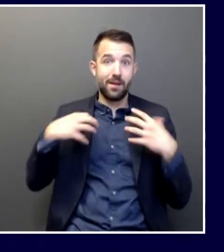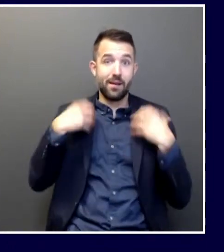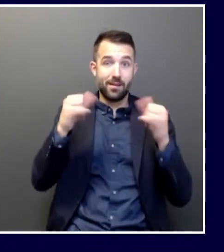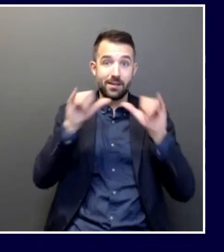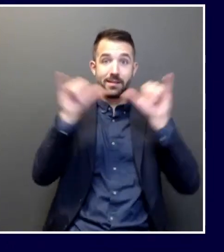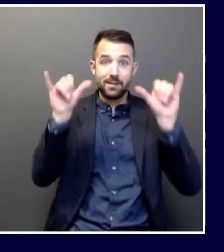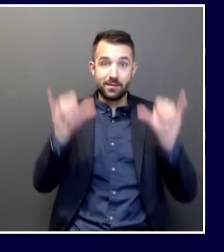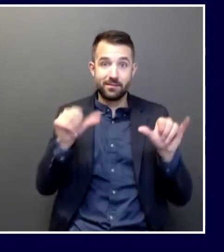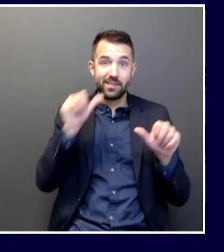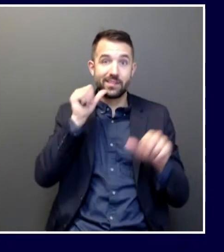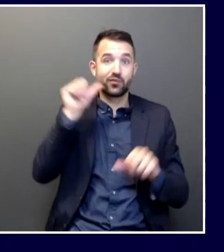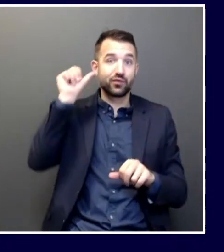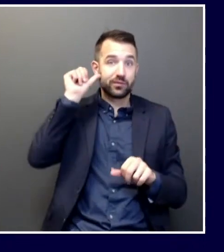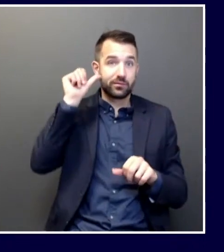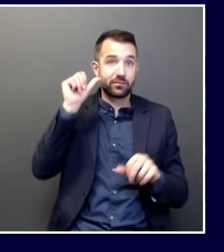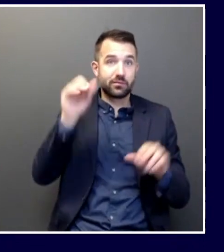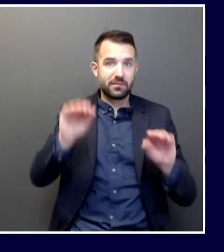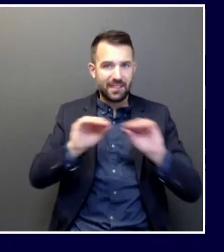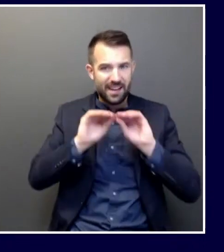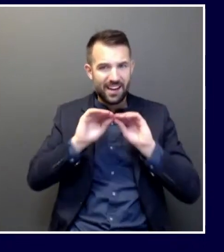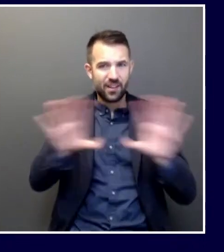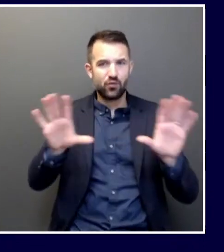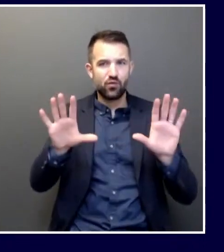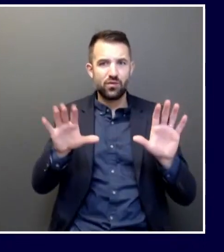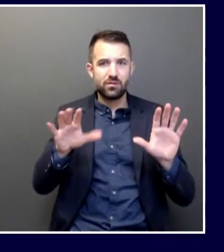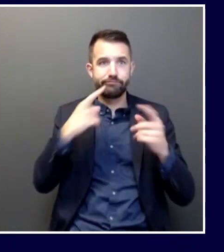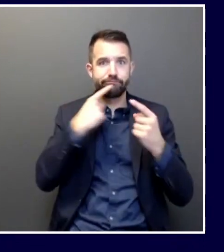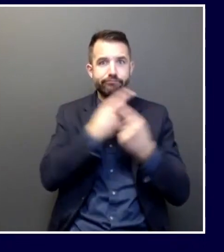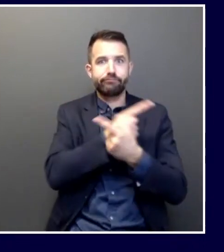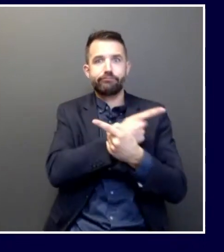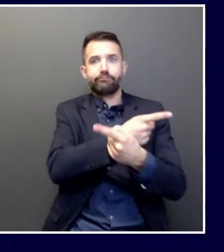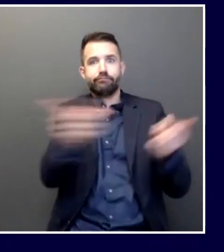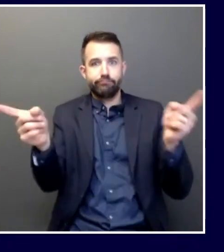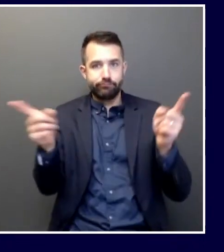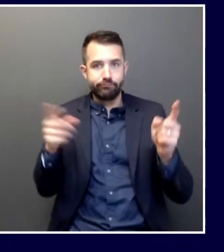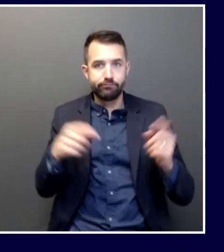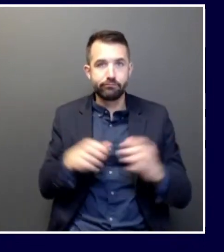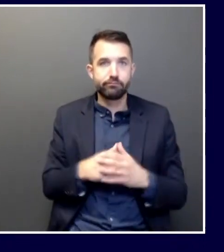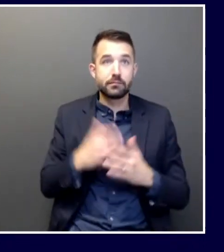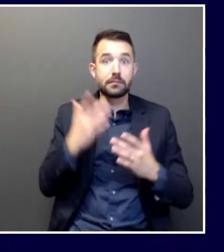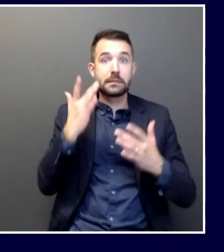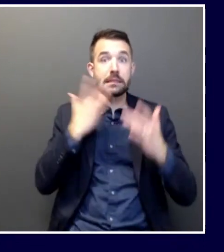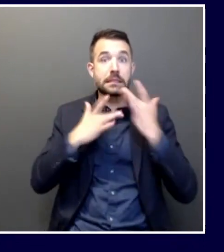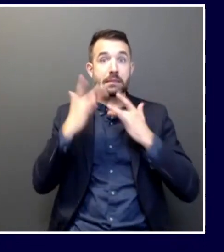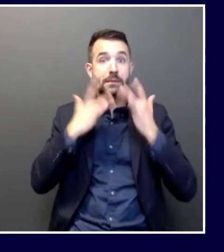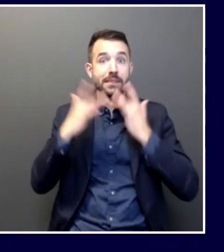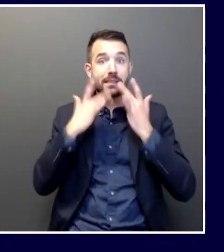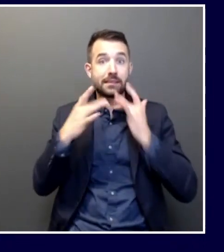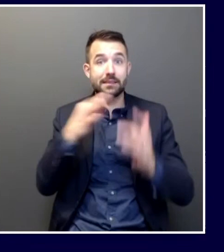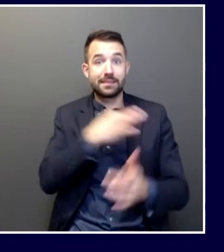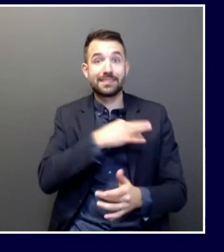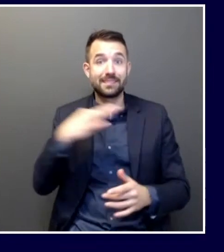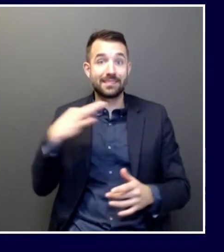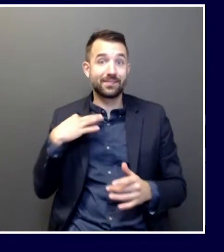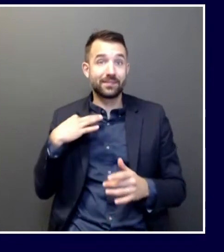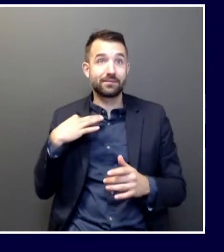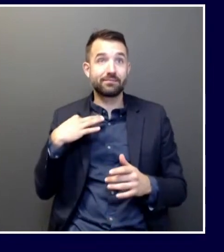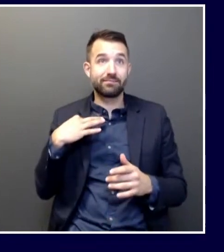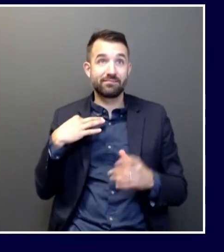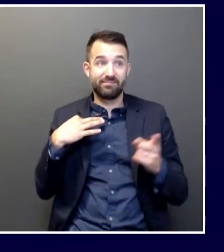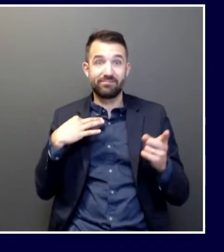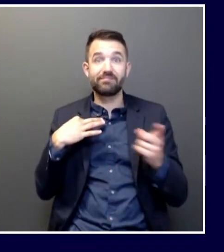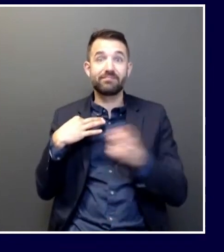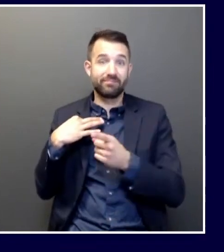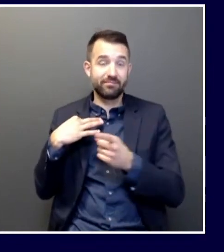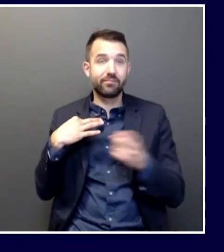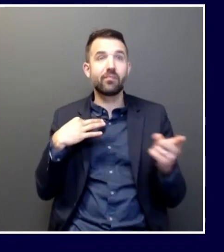that the workforce problems that they're facing will be lessened by more workers being